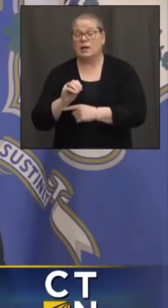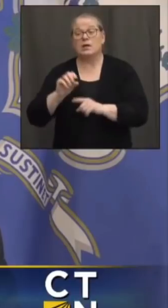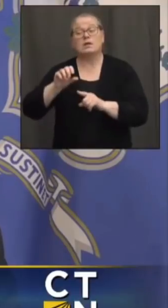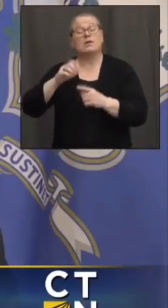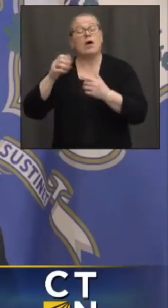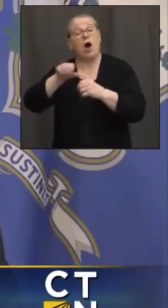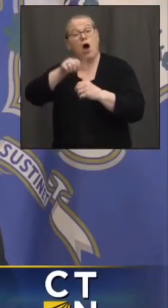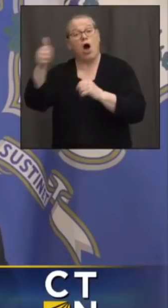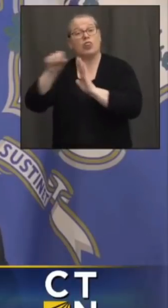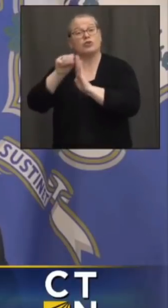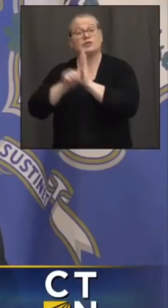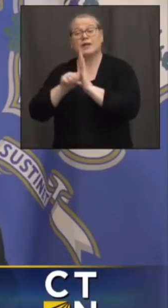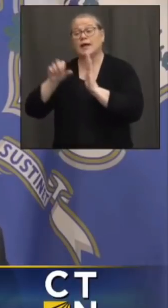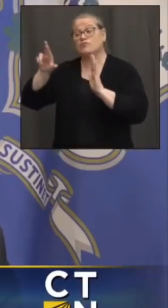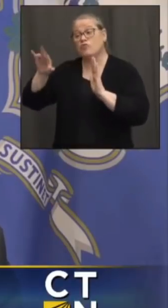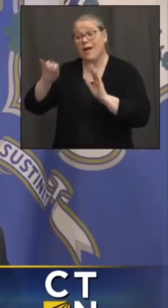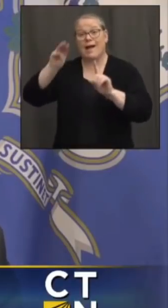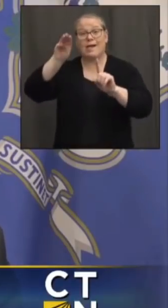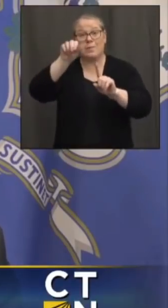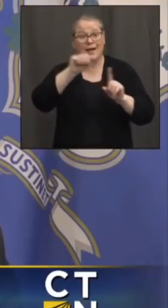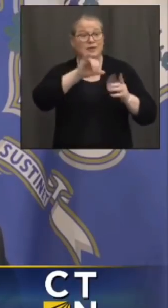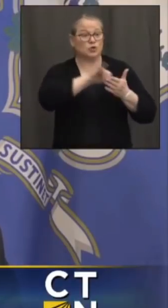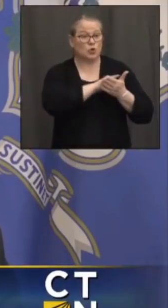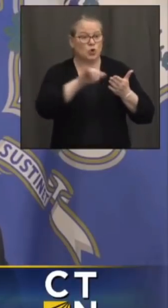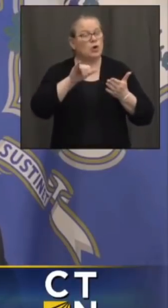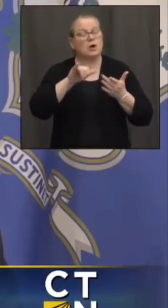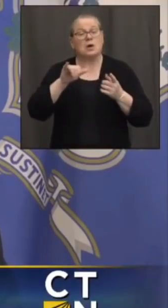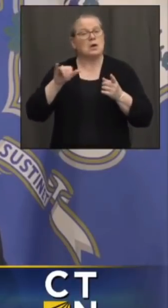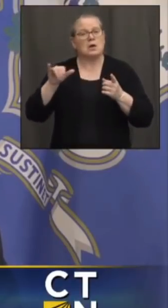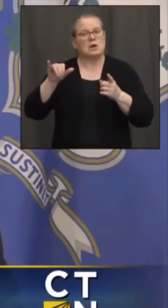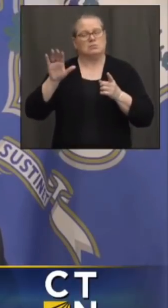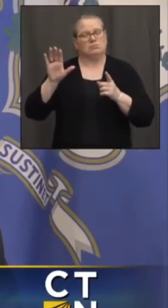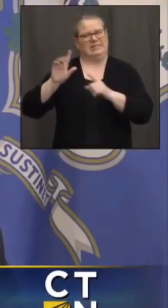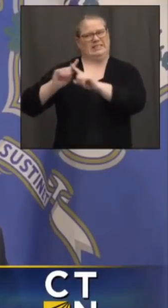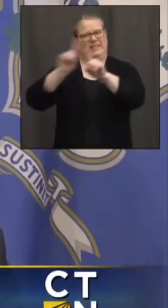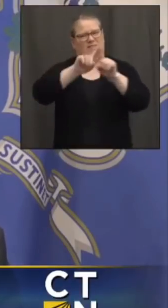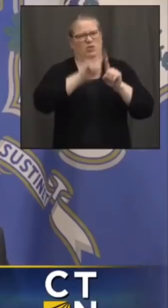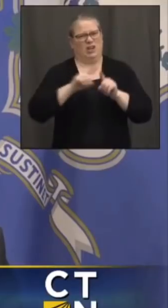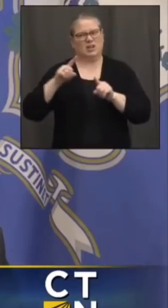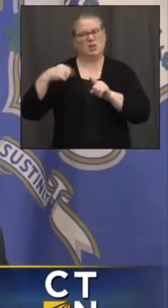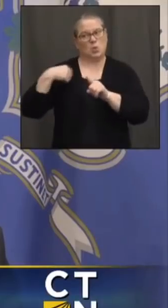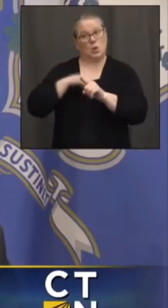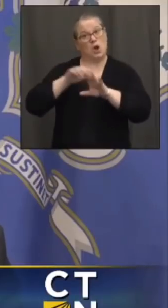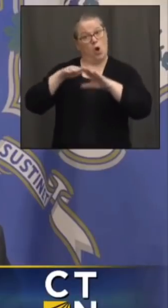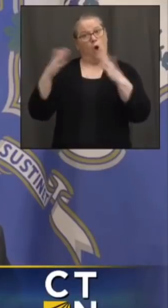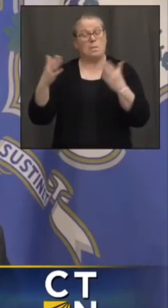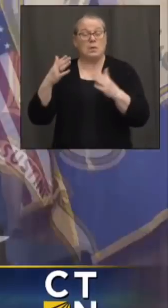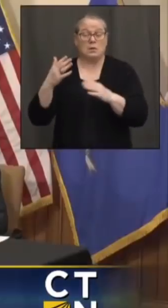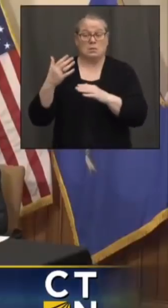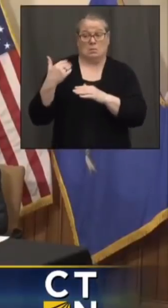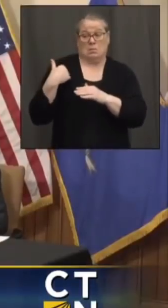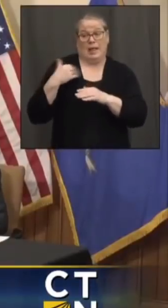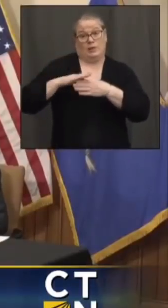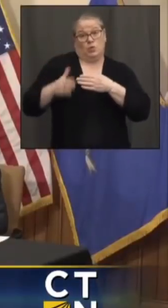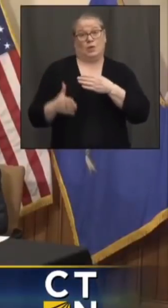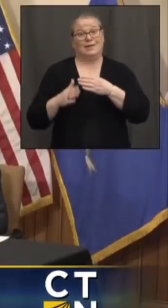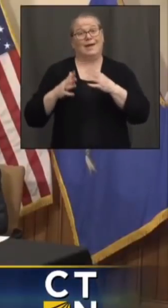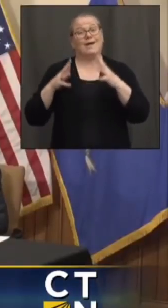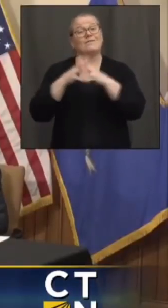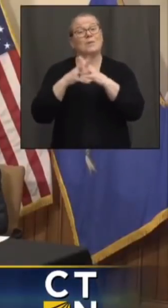any excesses over the Super Bowl weekend. So I think so far, so good. Thanks,